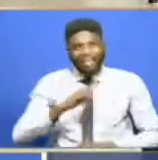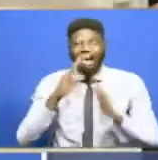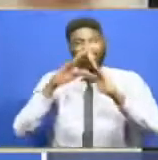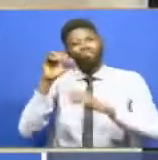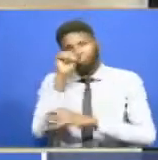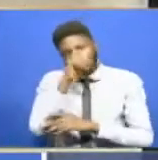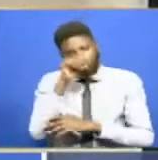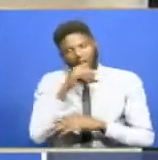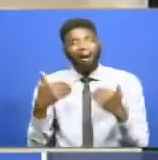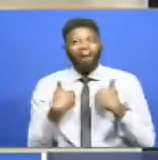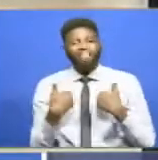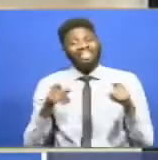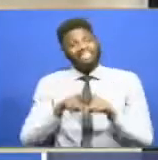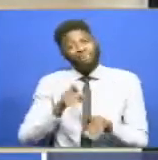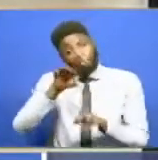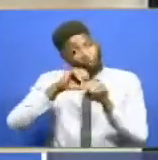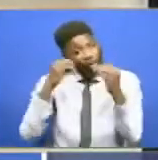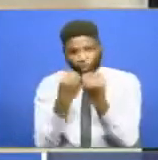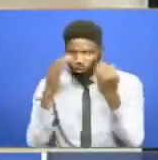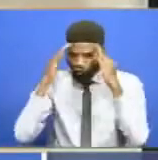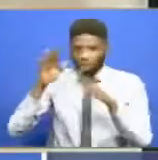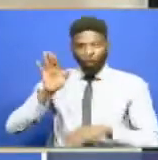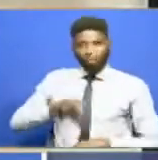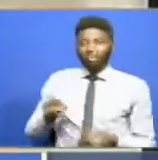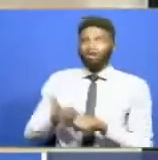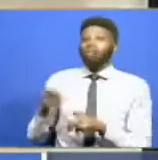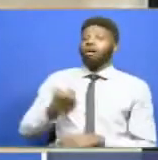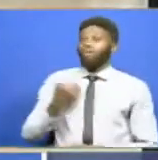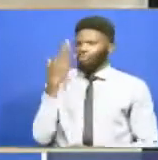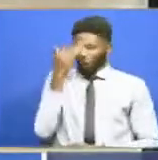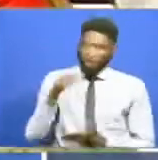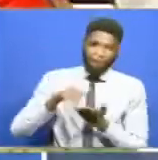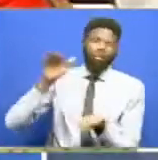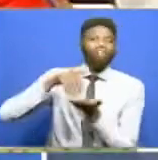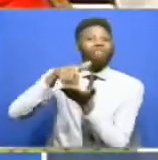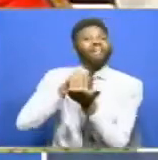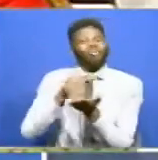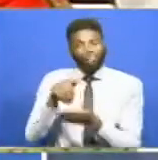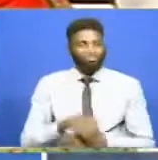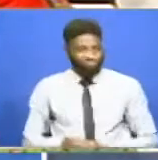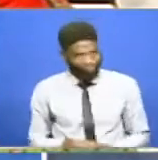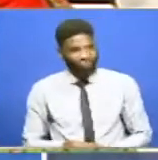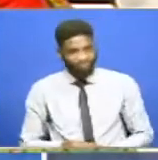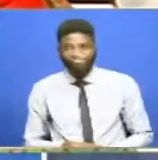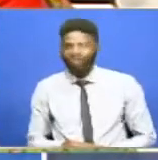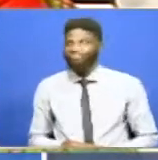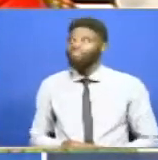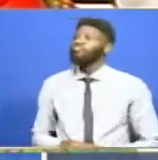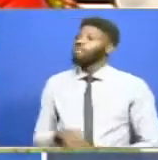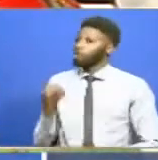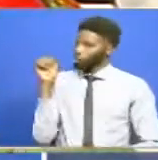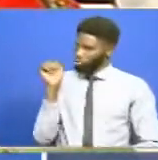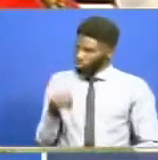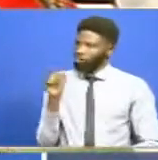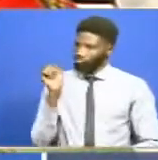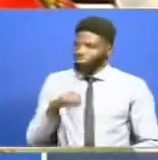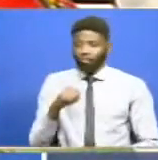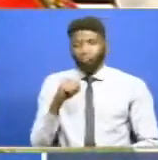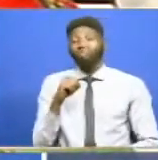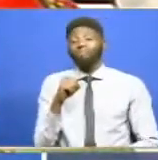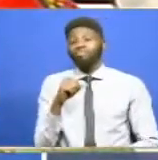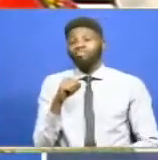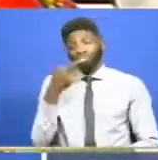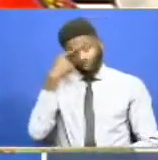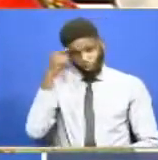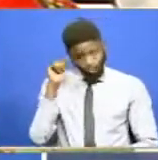and the organization is dealing with women and girls. Is it because they are more vulnerable? Yes, it is because women and girls